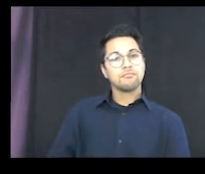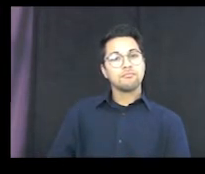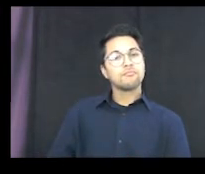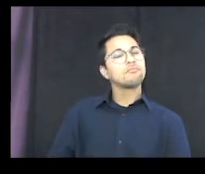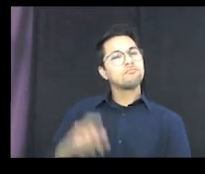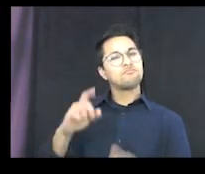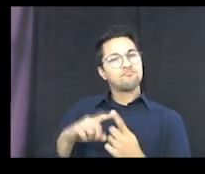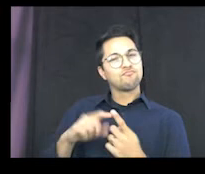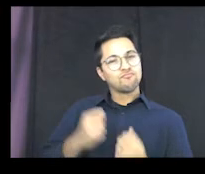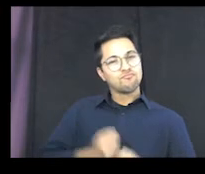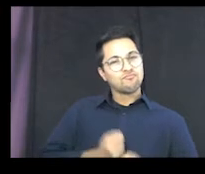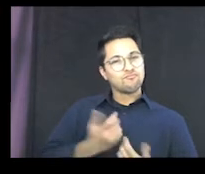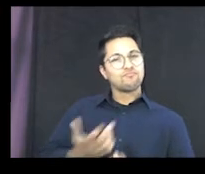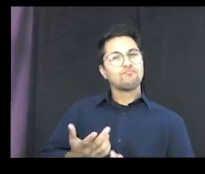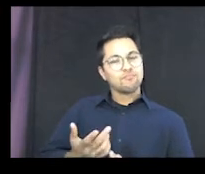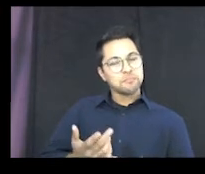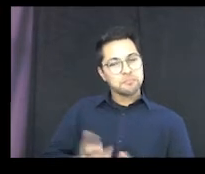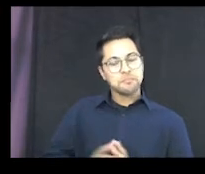to express